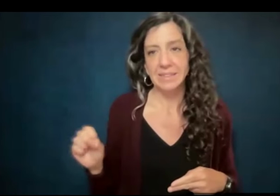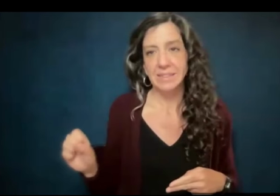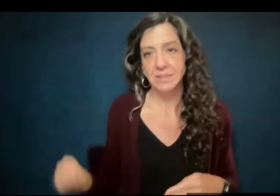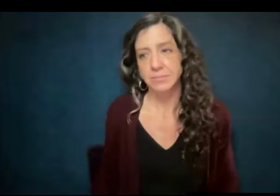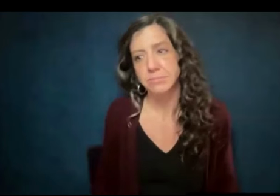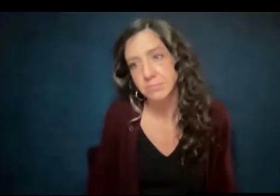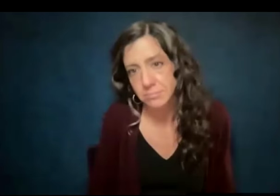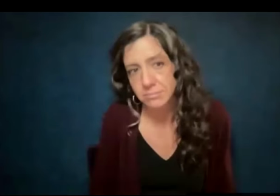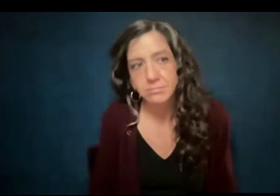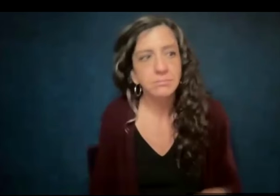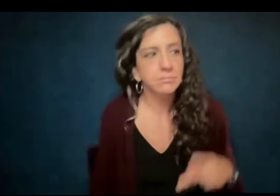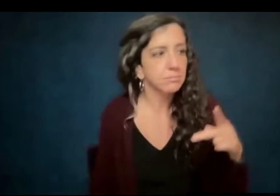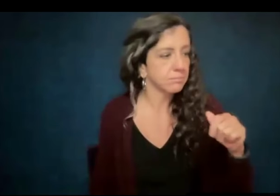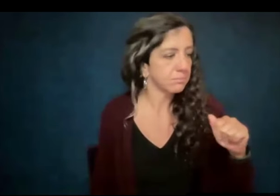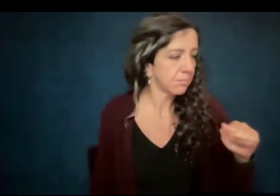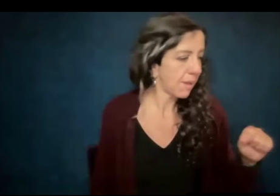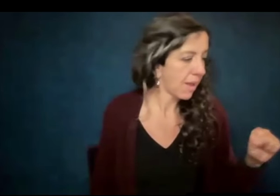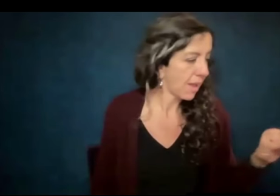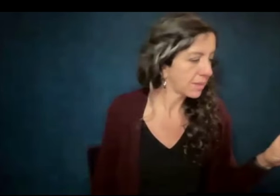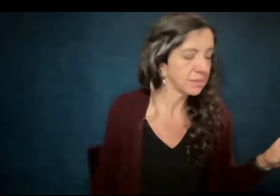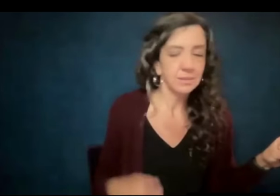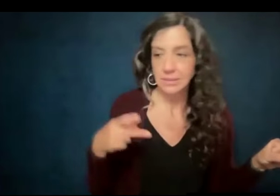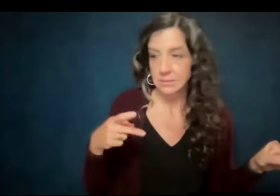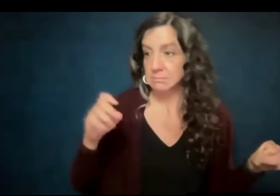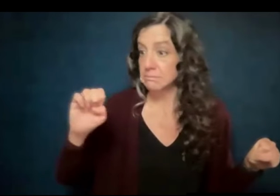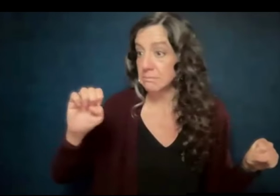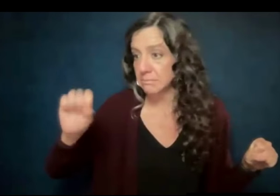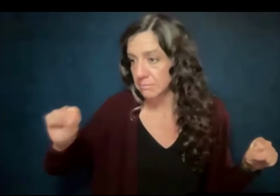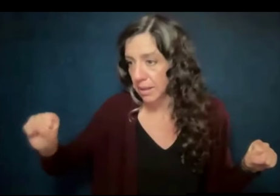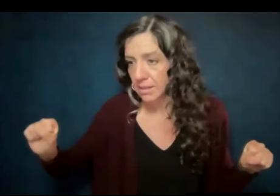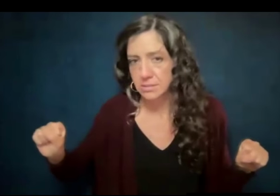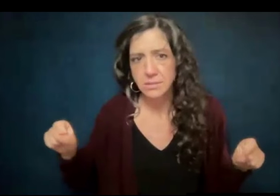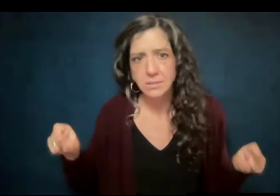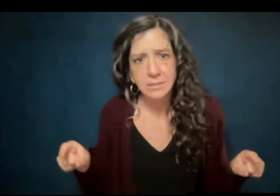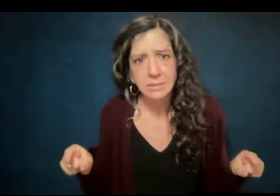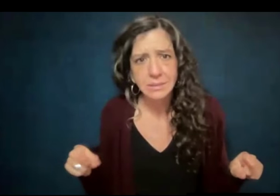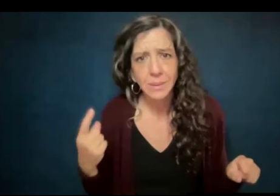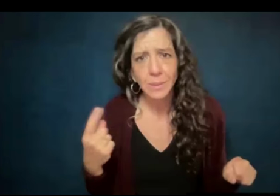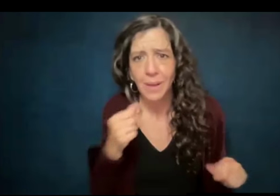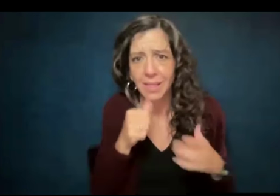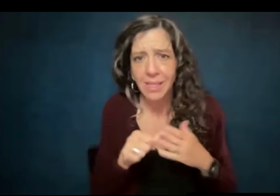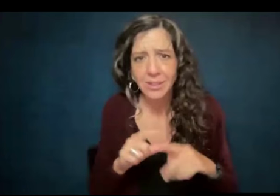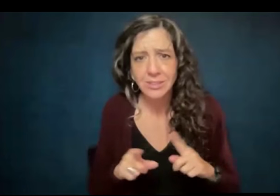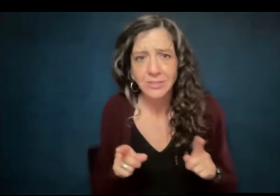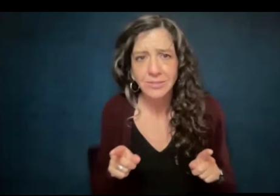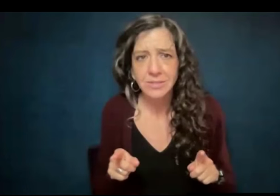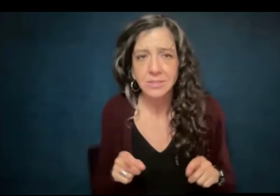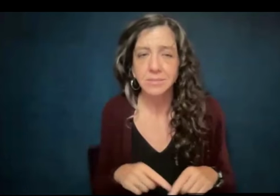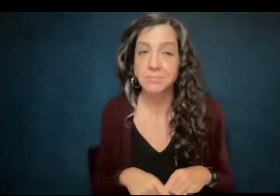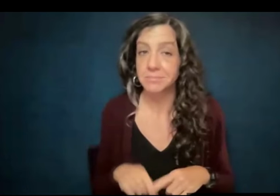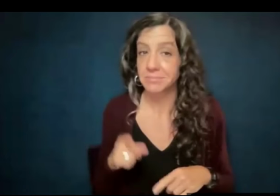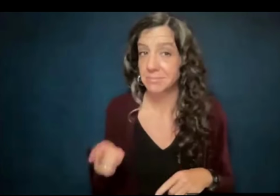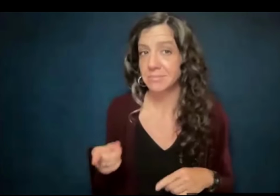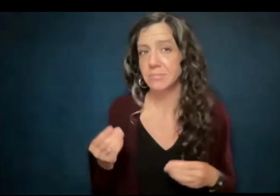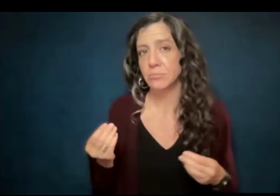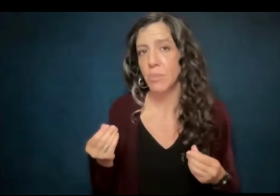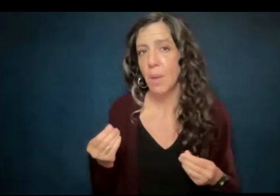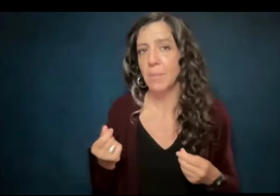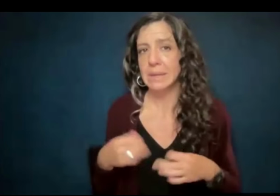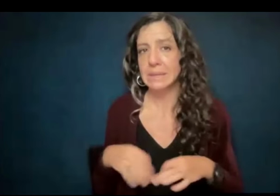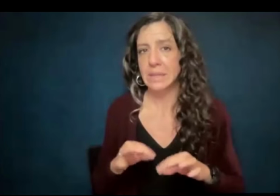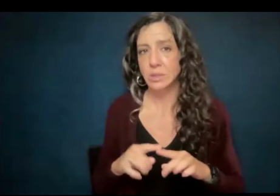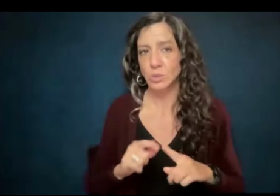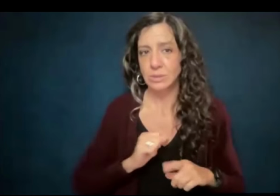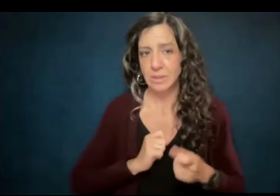that's confusing. PASS and PES, they're so close. But this is Property Essential to